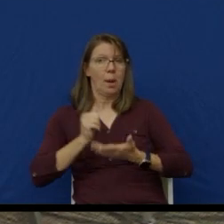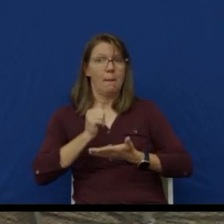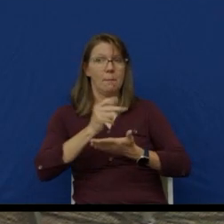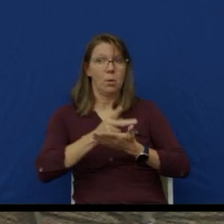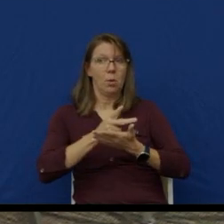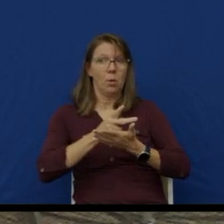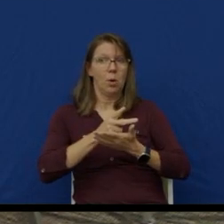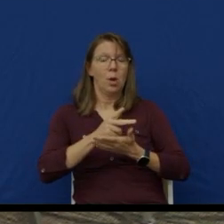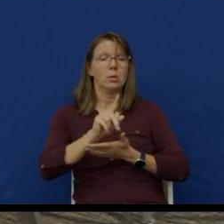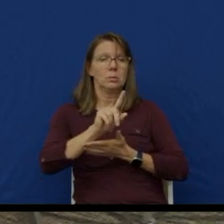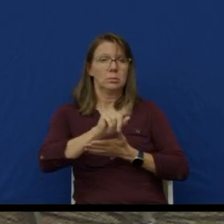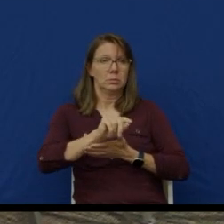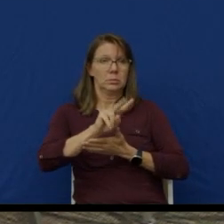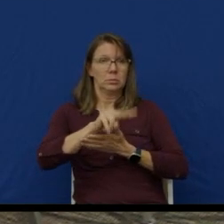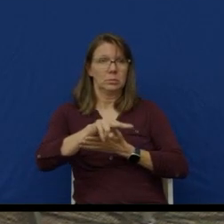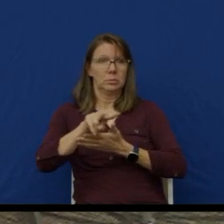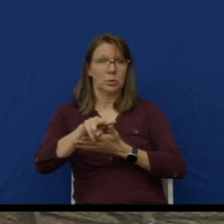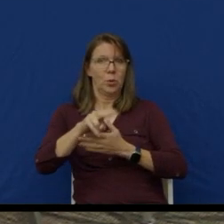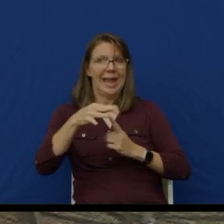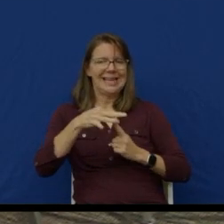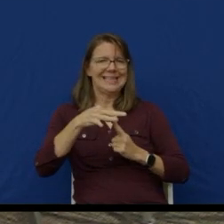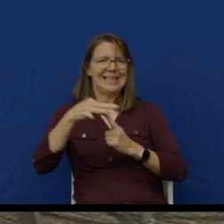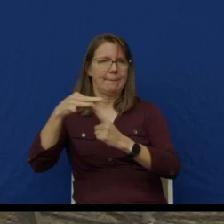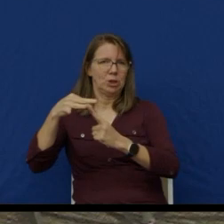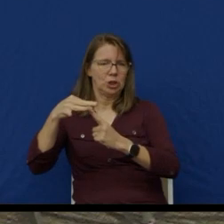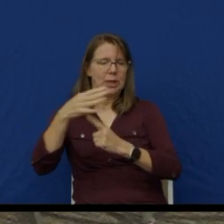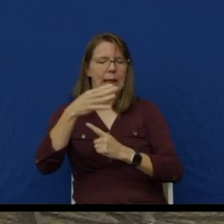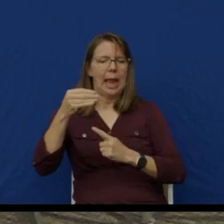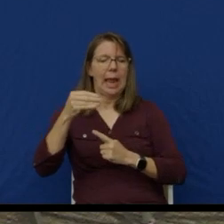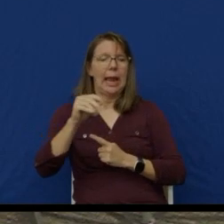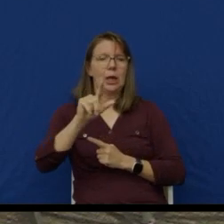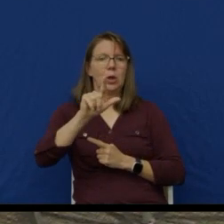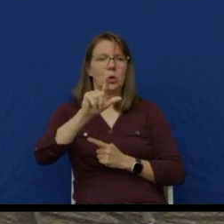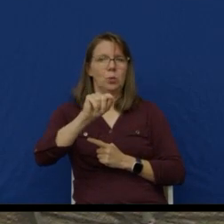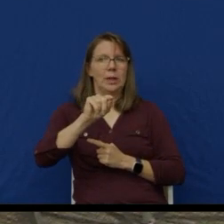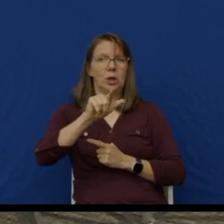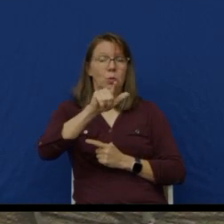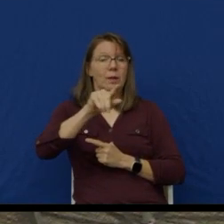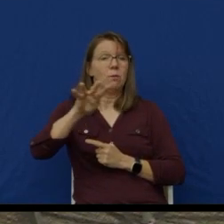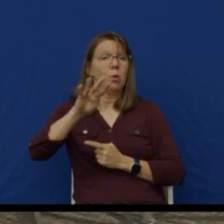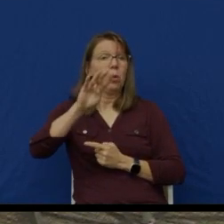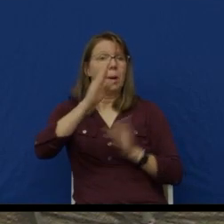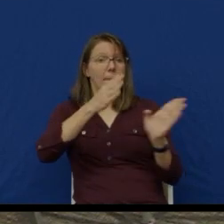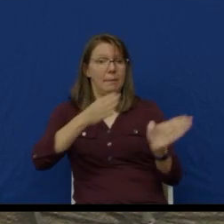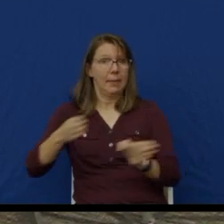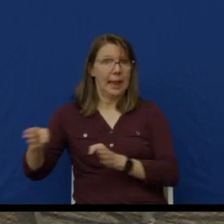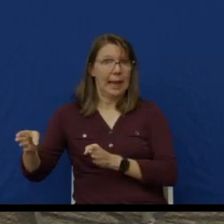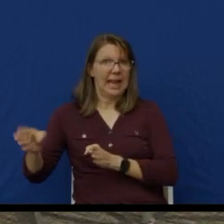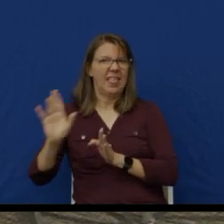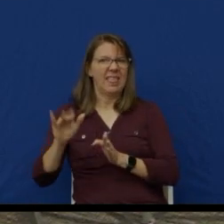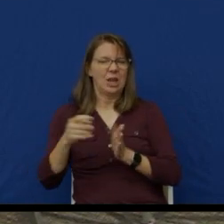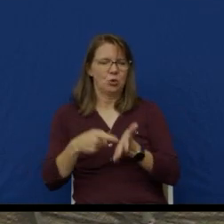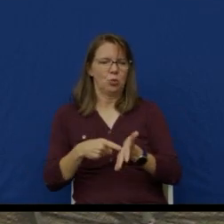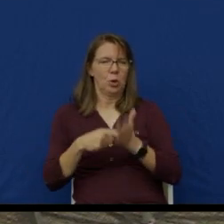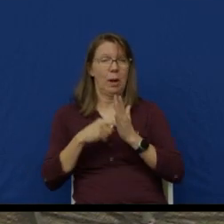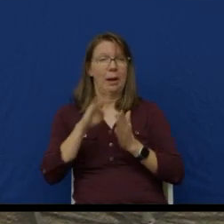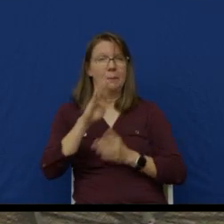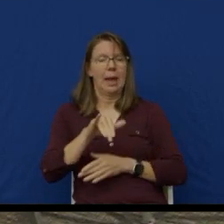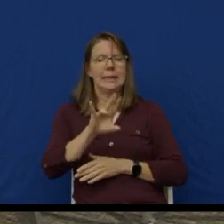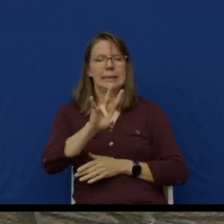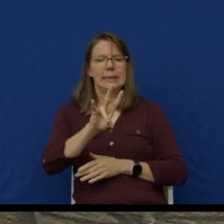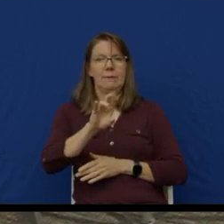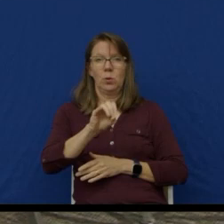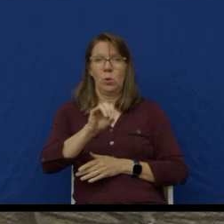2022 exceptions, and the 2024 plan as required by